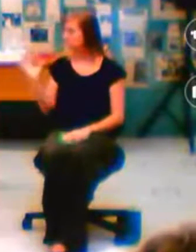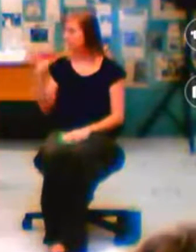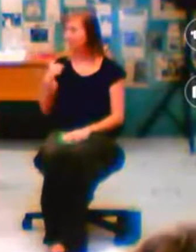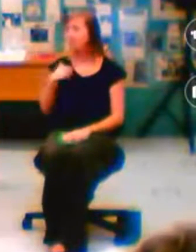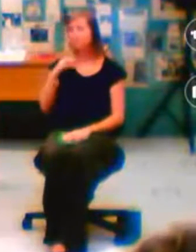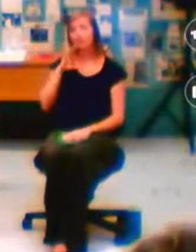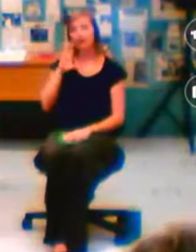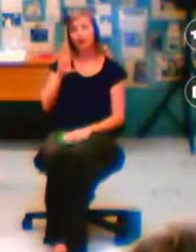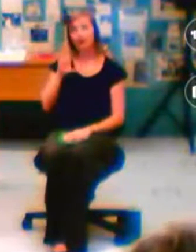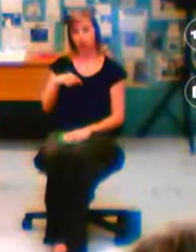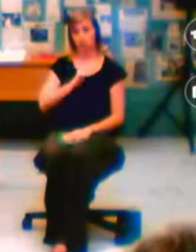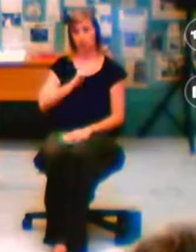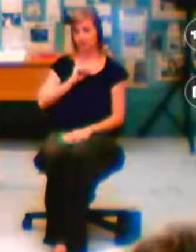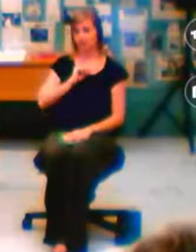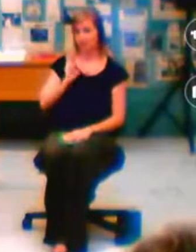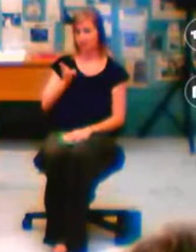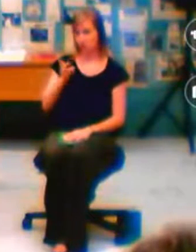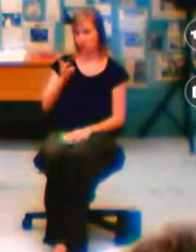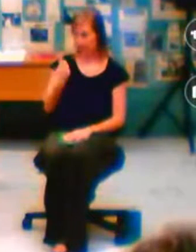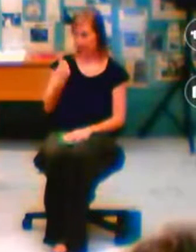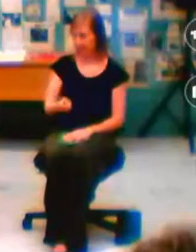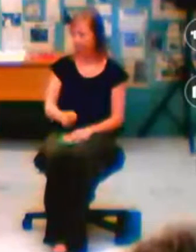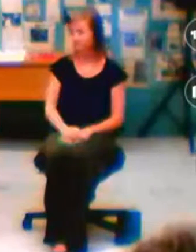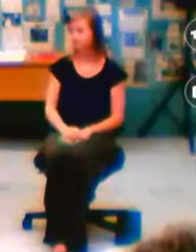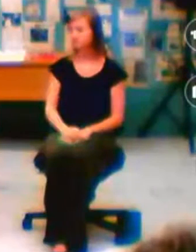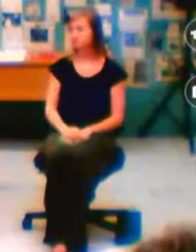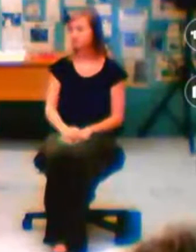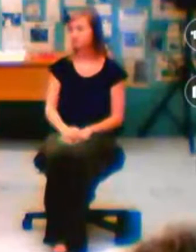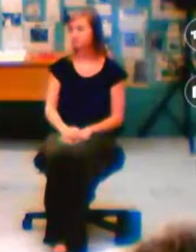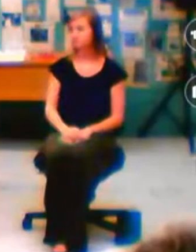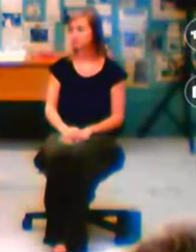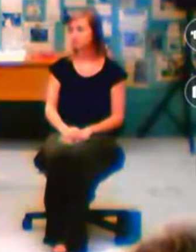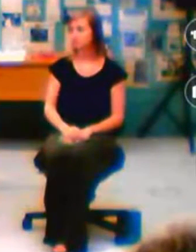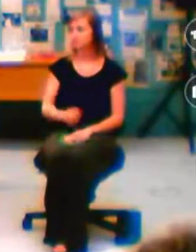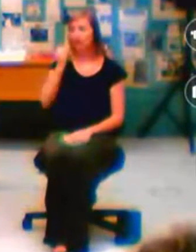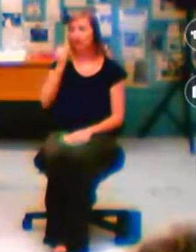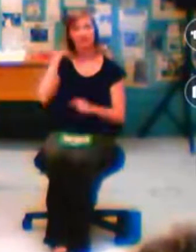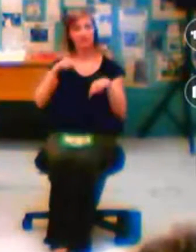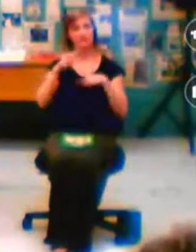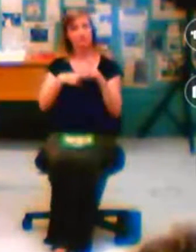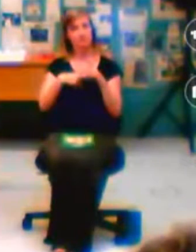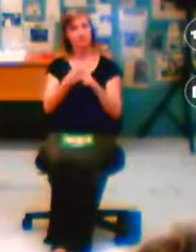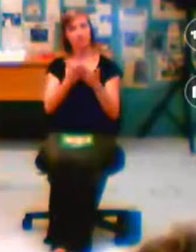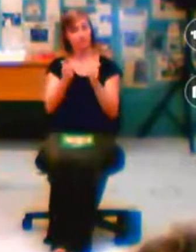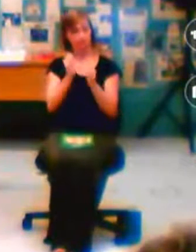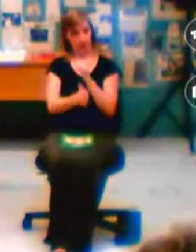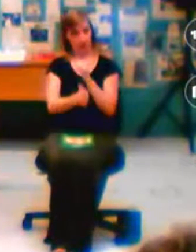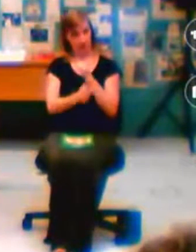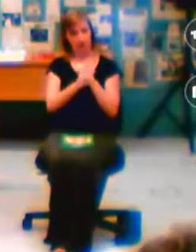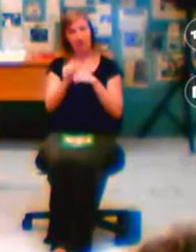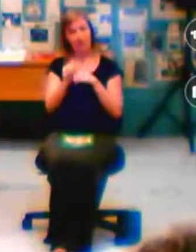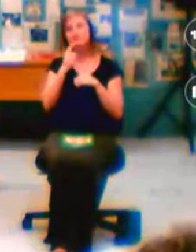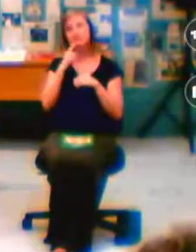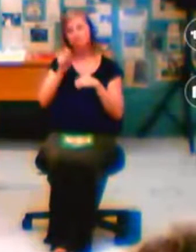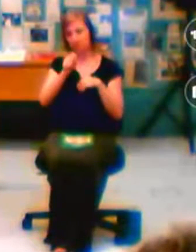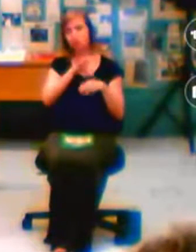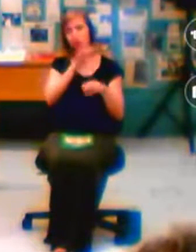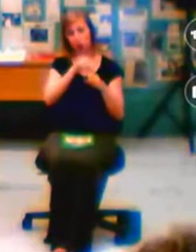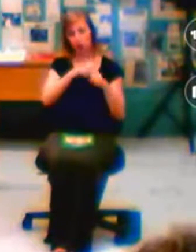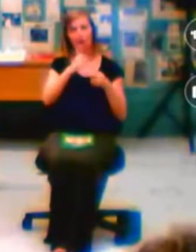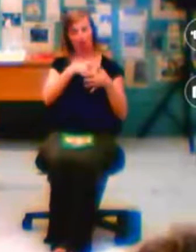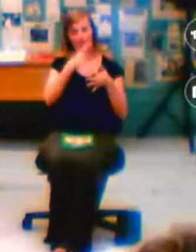to the standard of keeping up the benefits required by Colorado Care. Mark, what I can tell you is that I